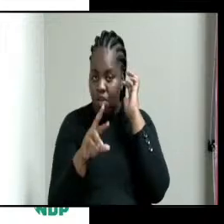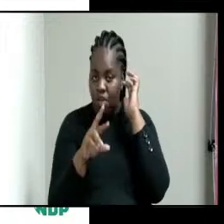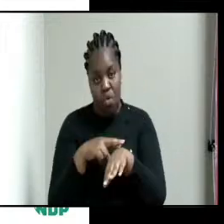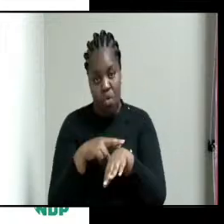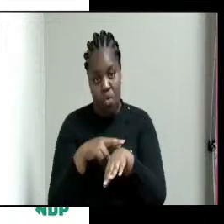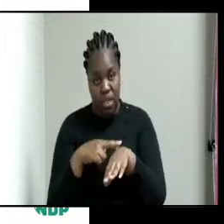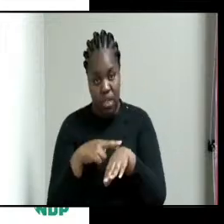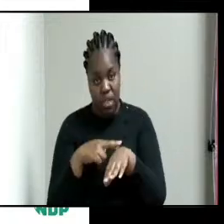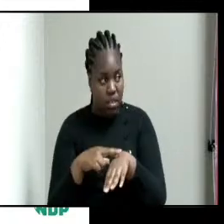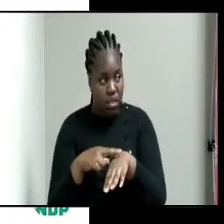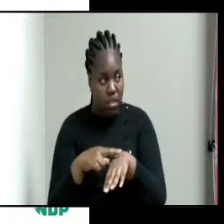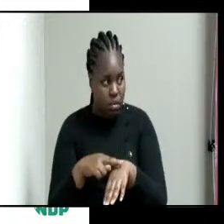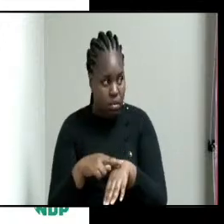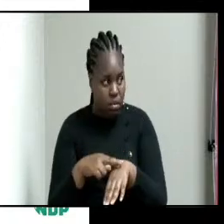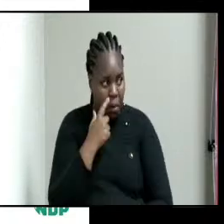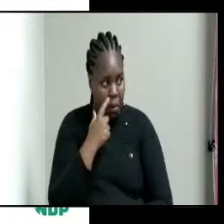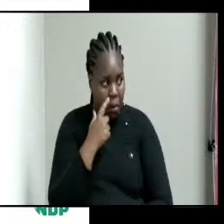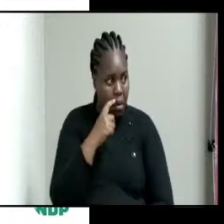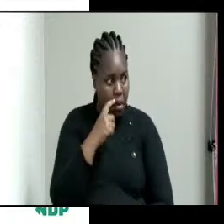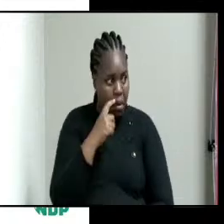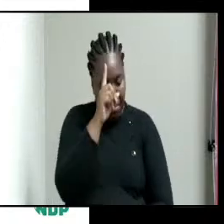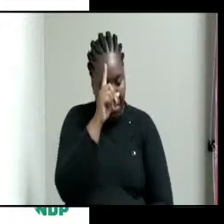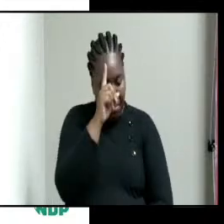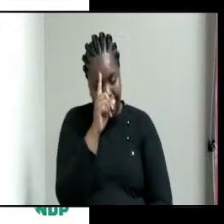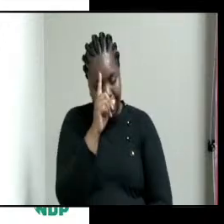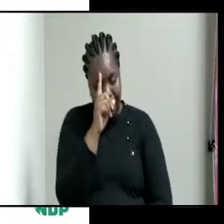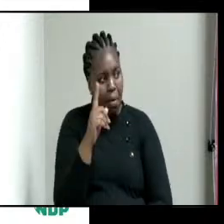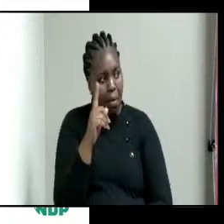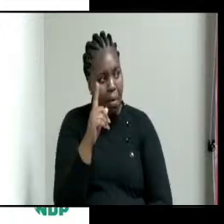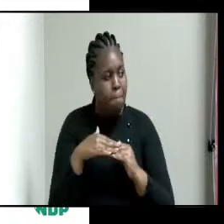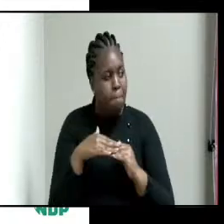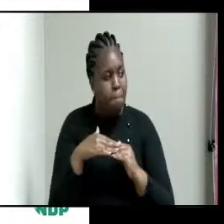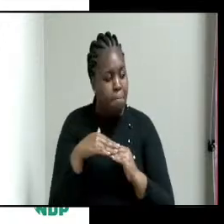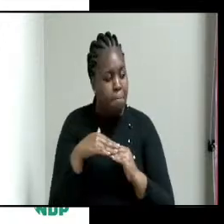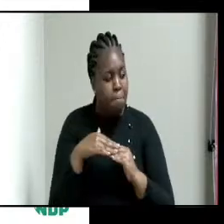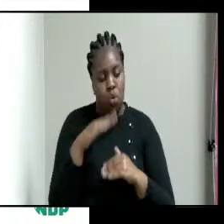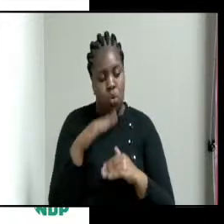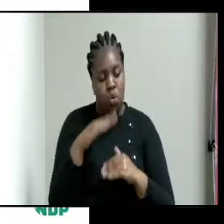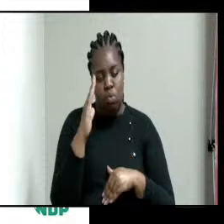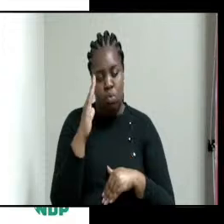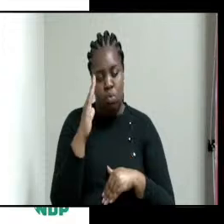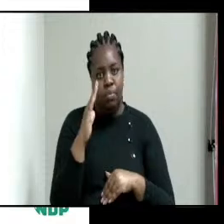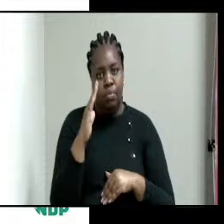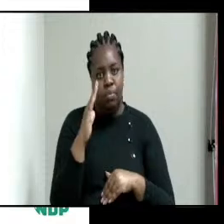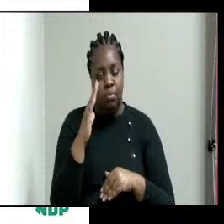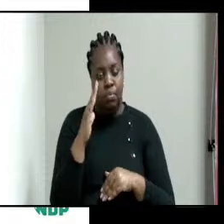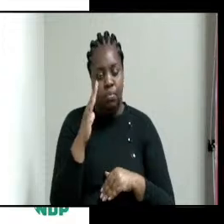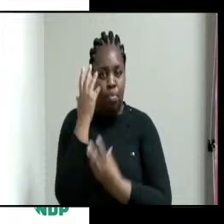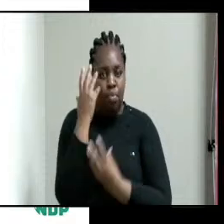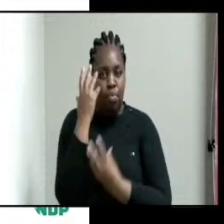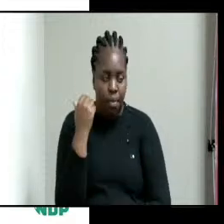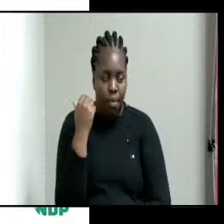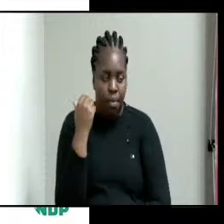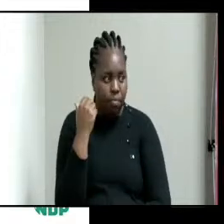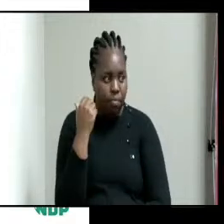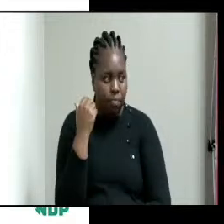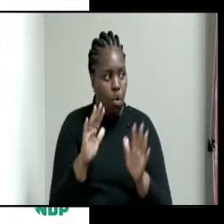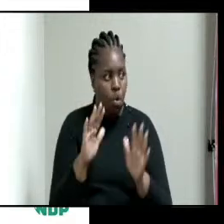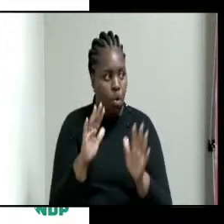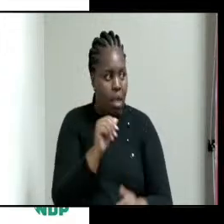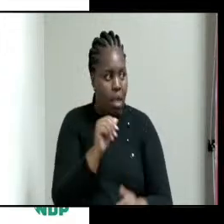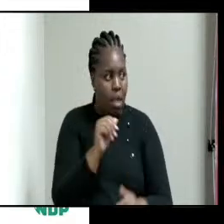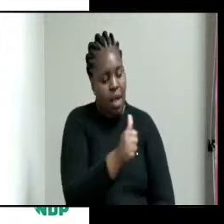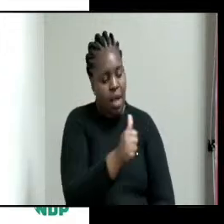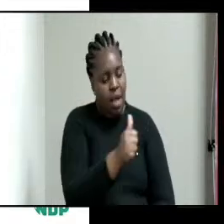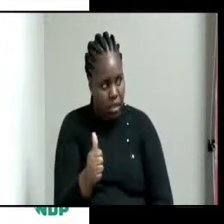by population group, we see that Black African children are more likely to be multidimensionally poor as compared to